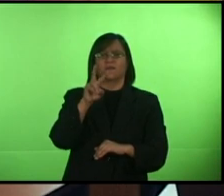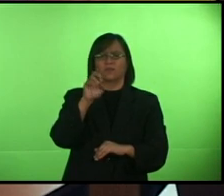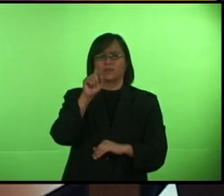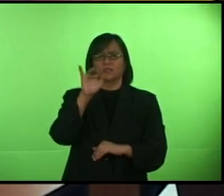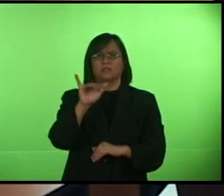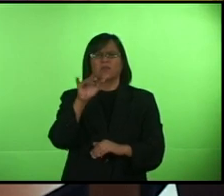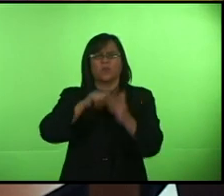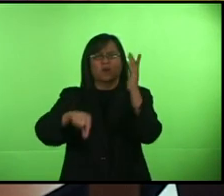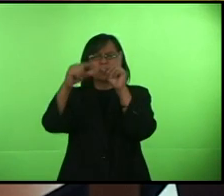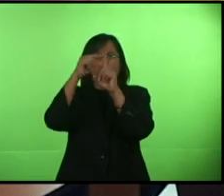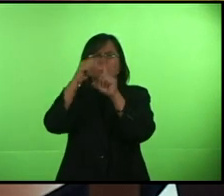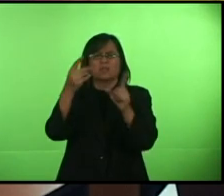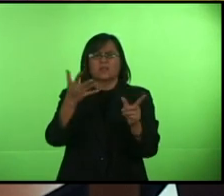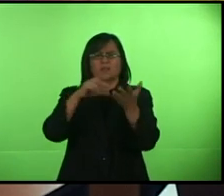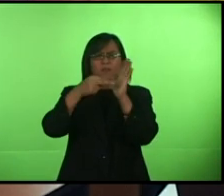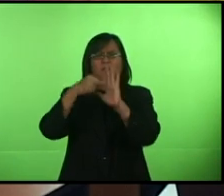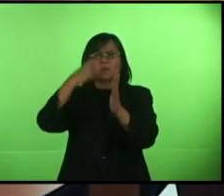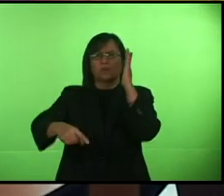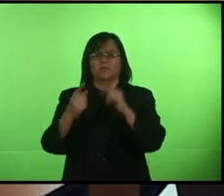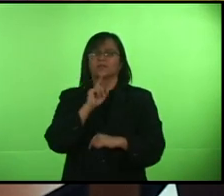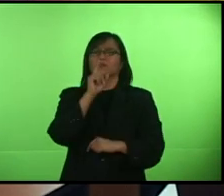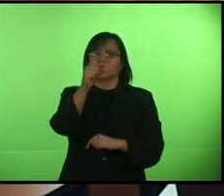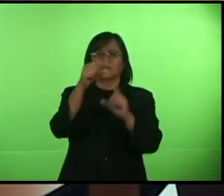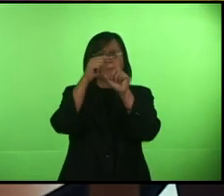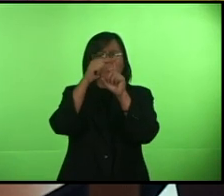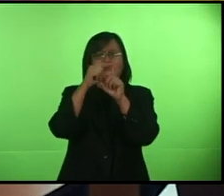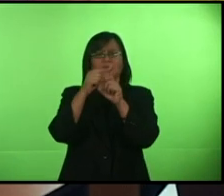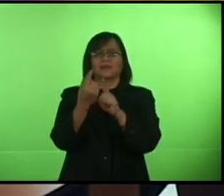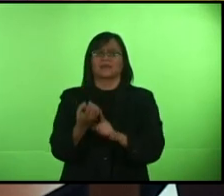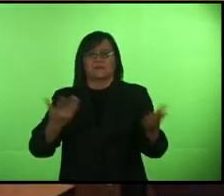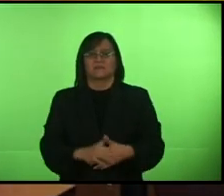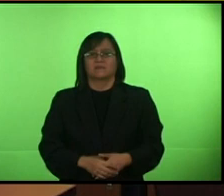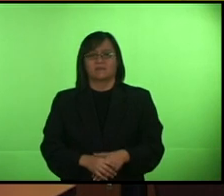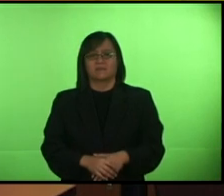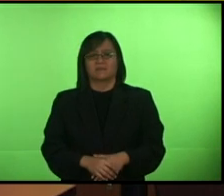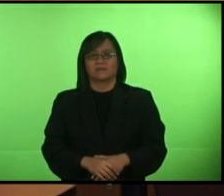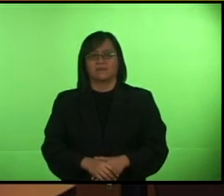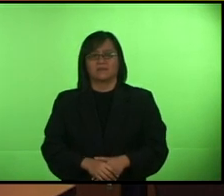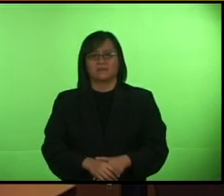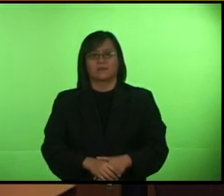so bombastic to you? Well, it's a simple word actually.